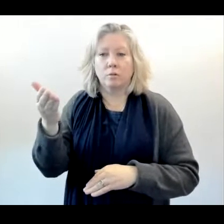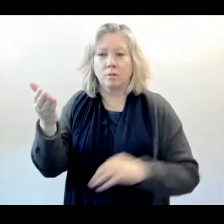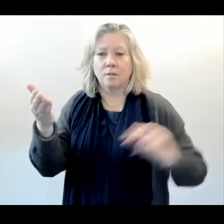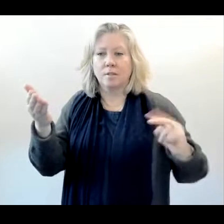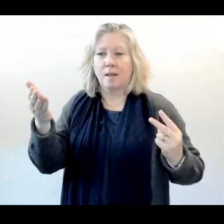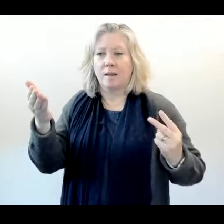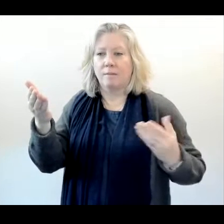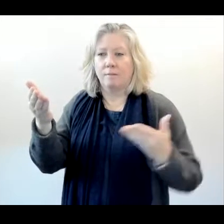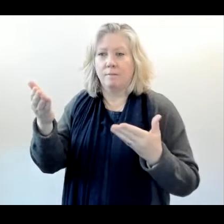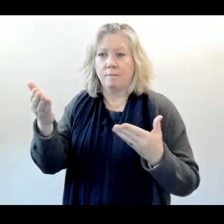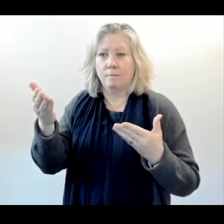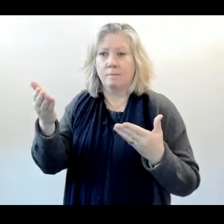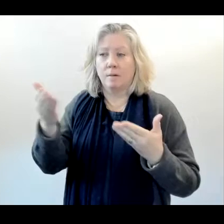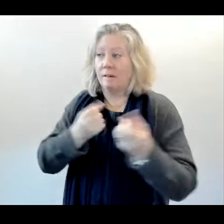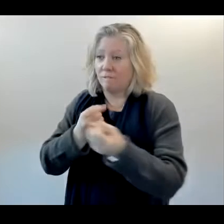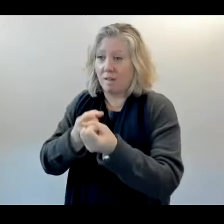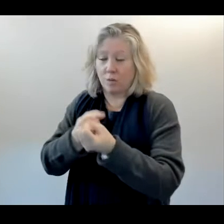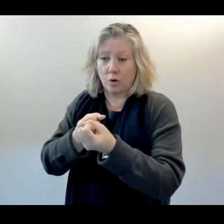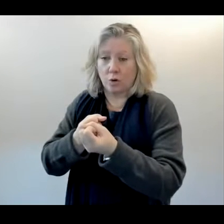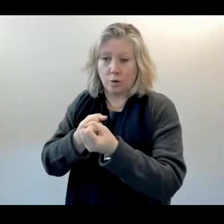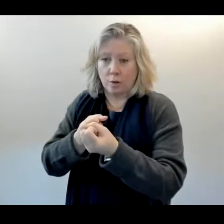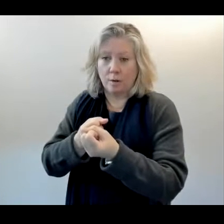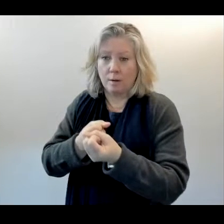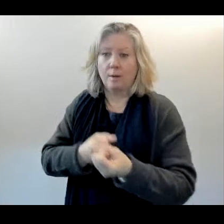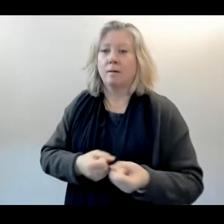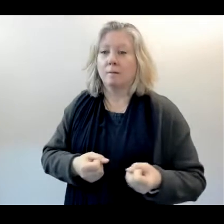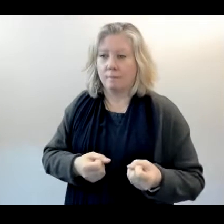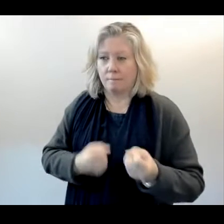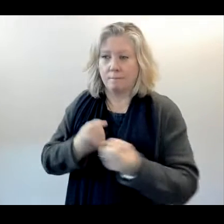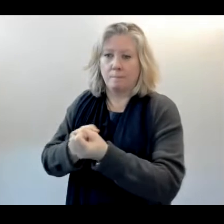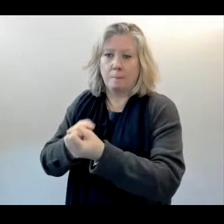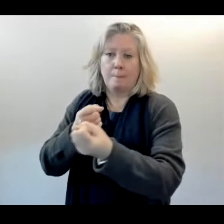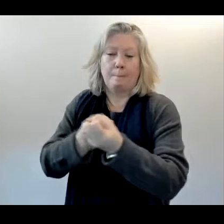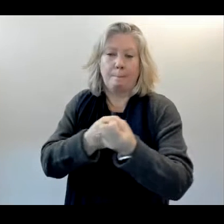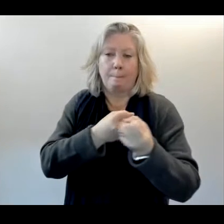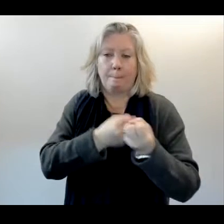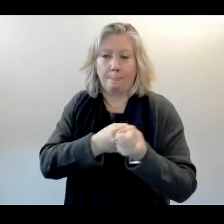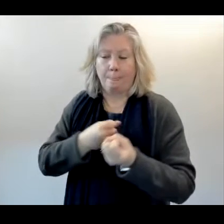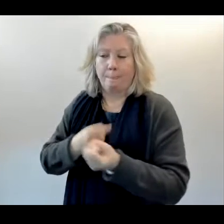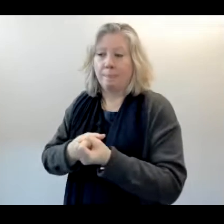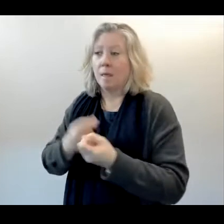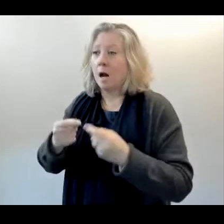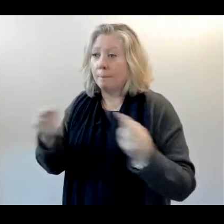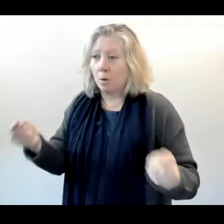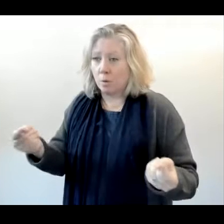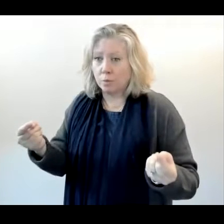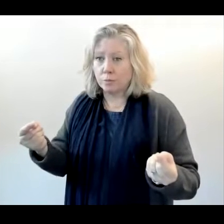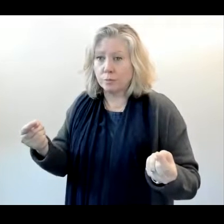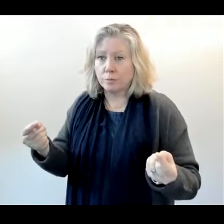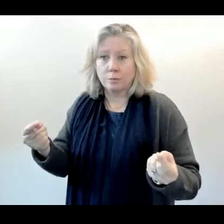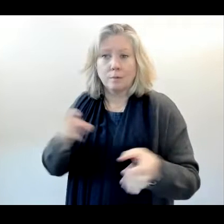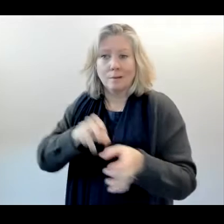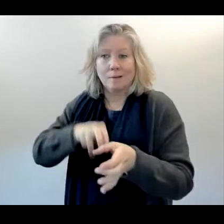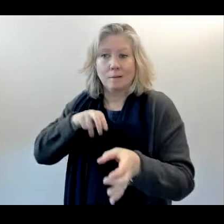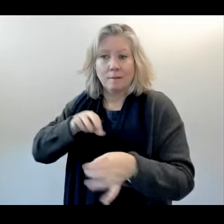Second. All those in favor? Aye. Aye. Any opposed? Any